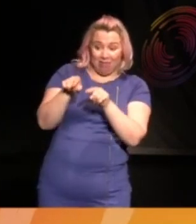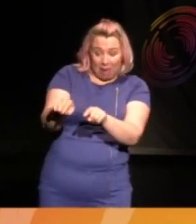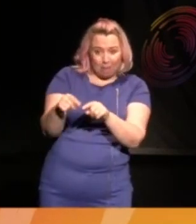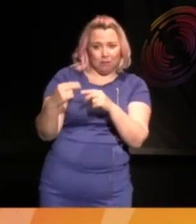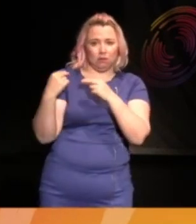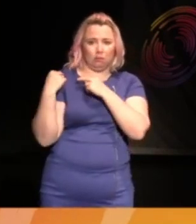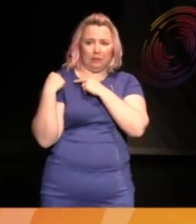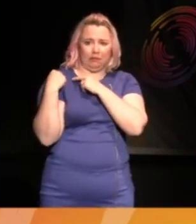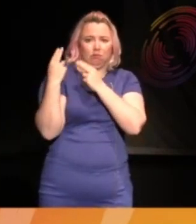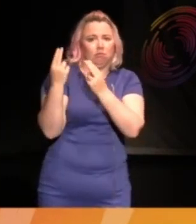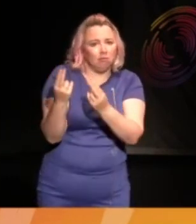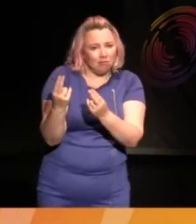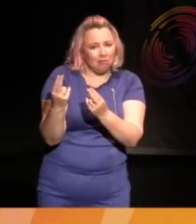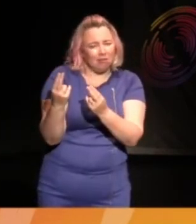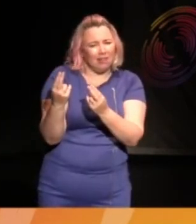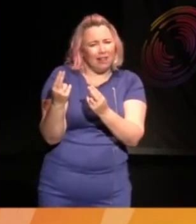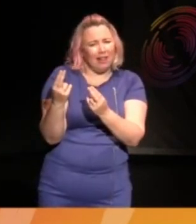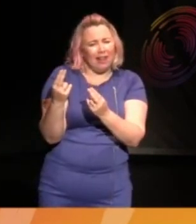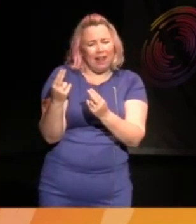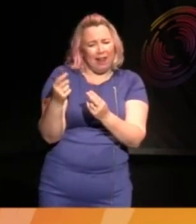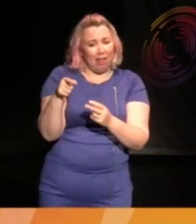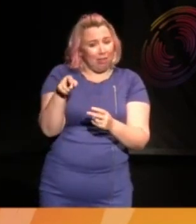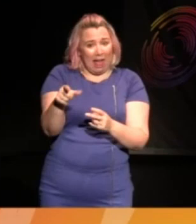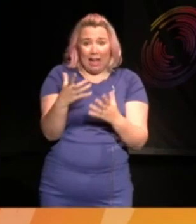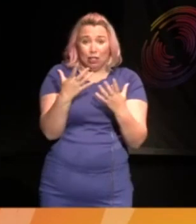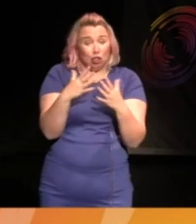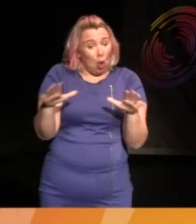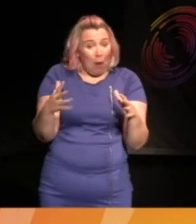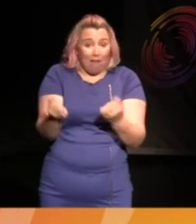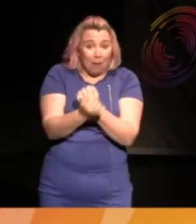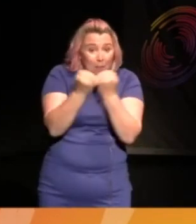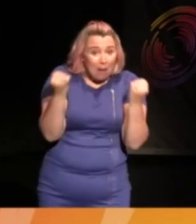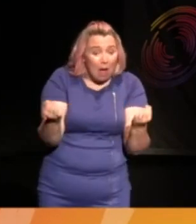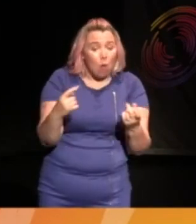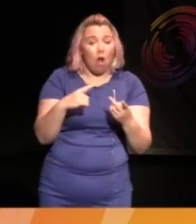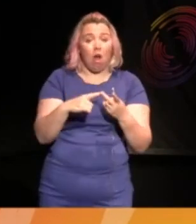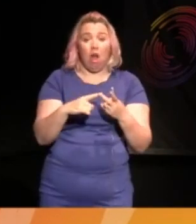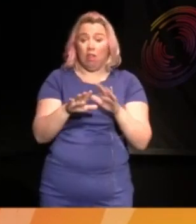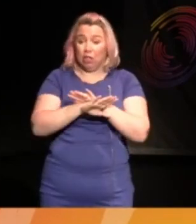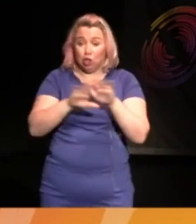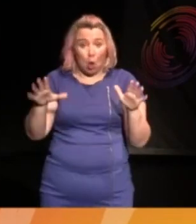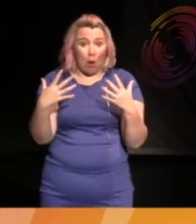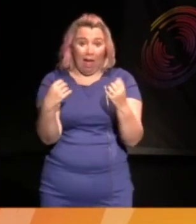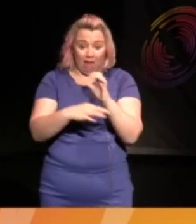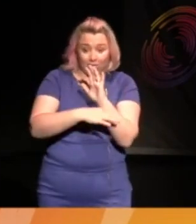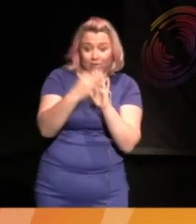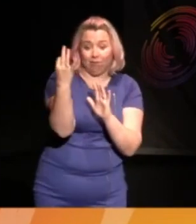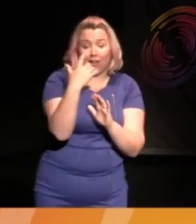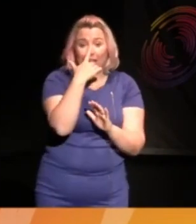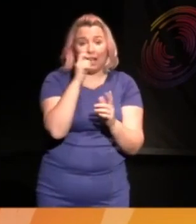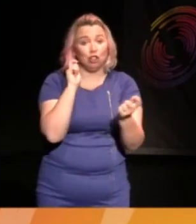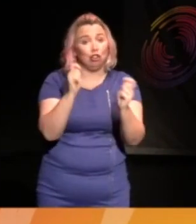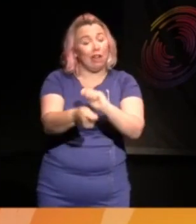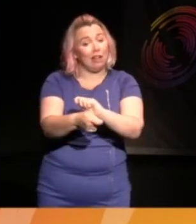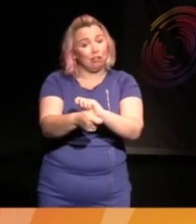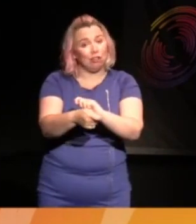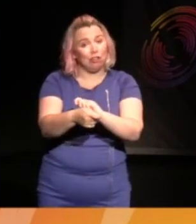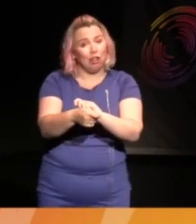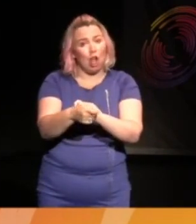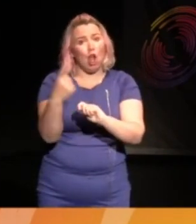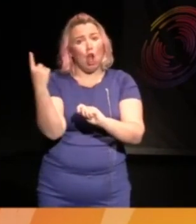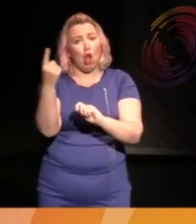hardest questions of the people that don't actually have the power or the access to change very much. You need to look at the people that